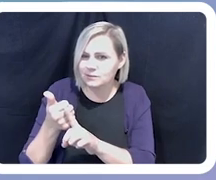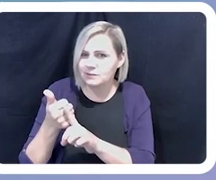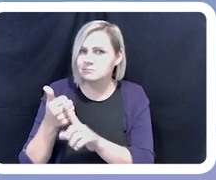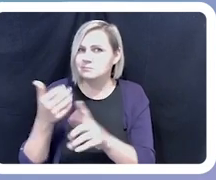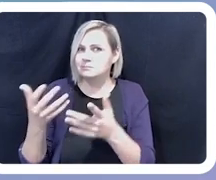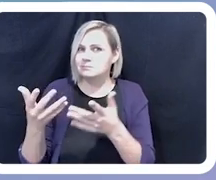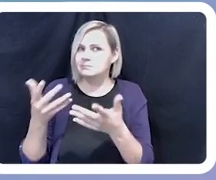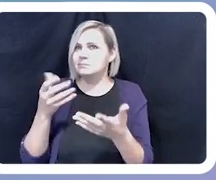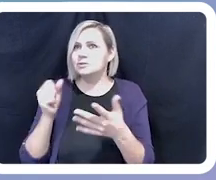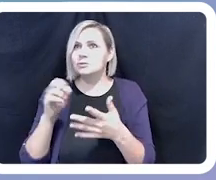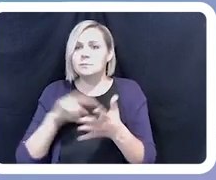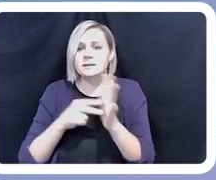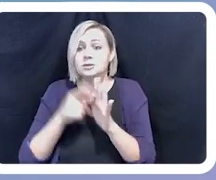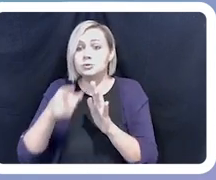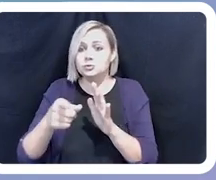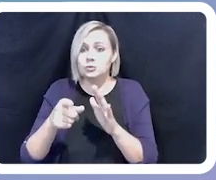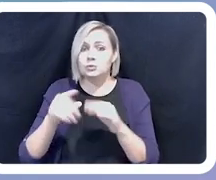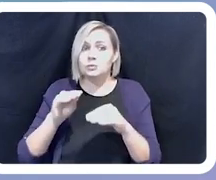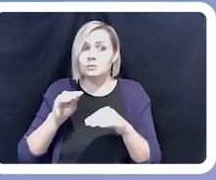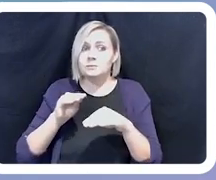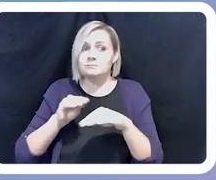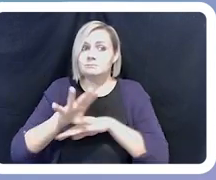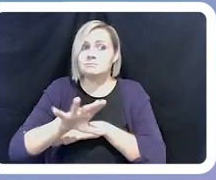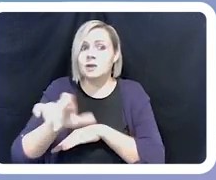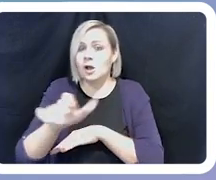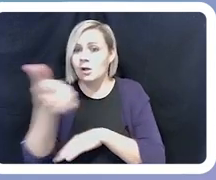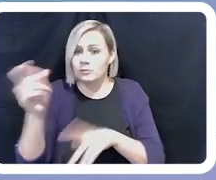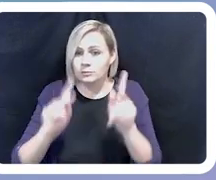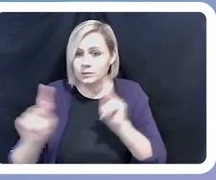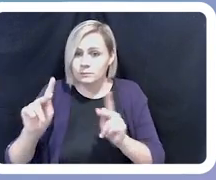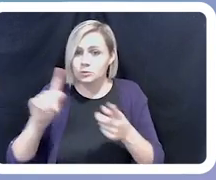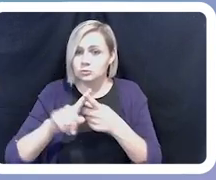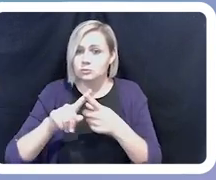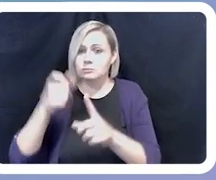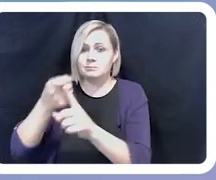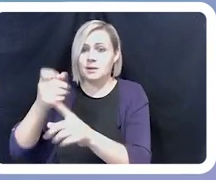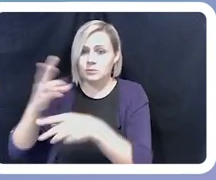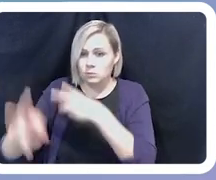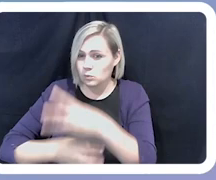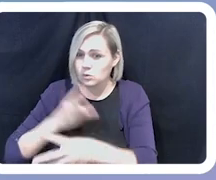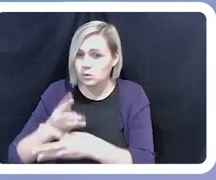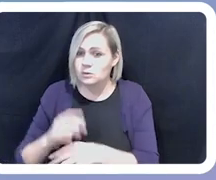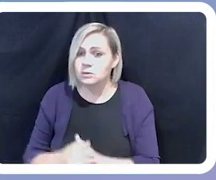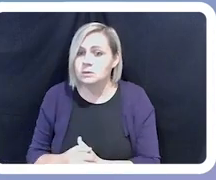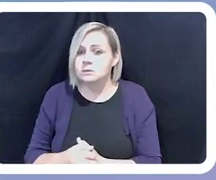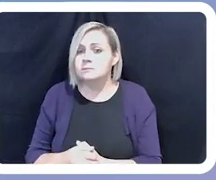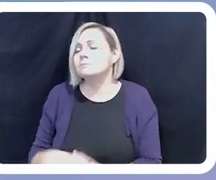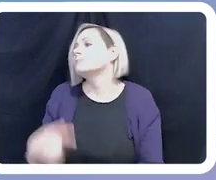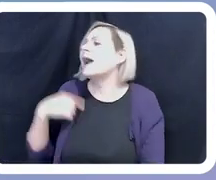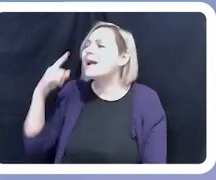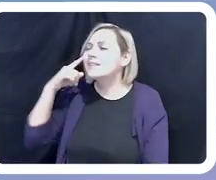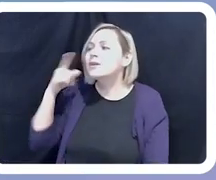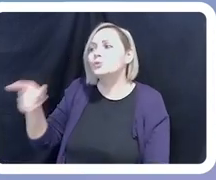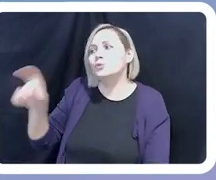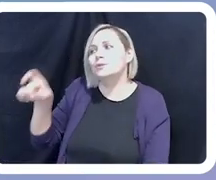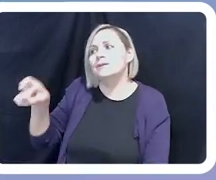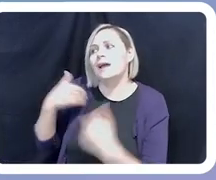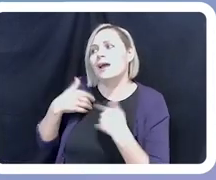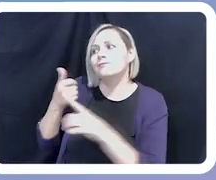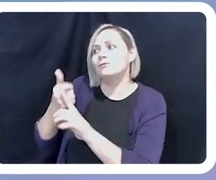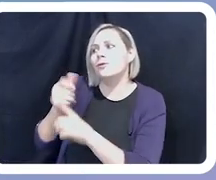So in a way, you're the person who inspired everyone to impact them to the world. I think you need to have a talk